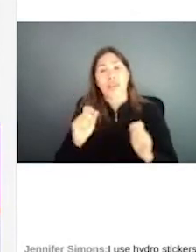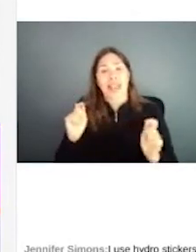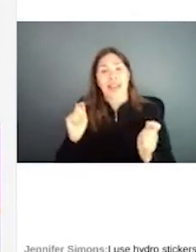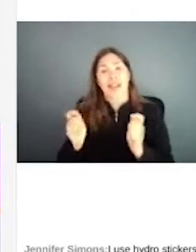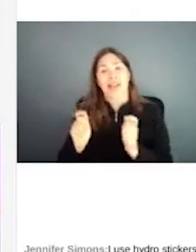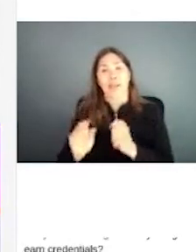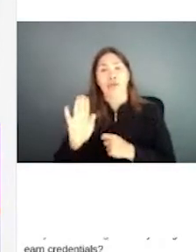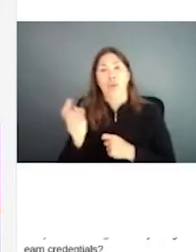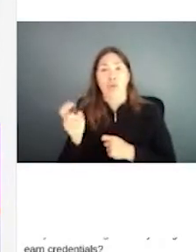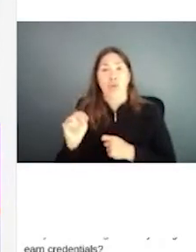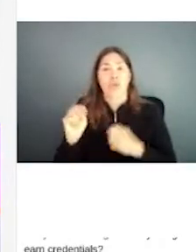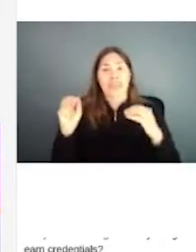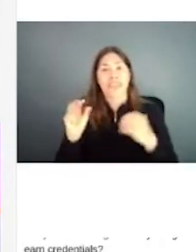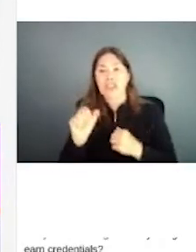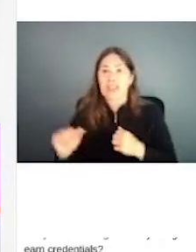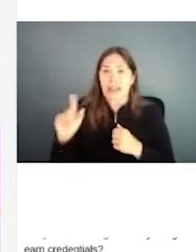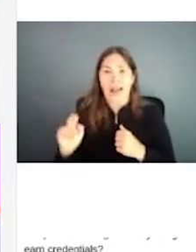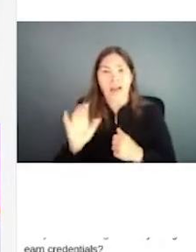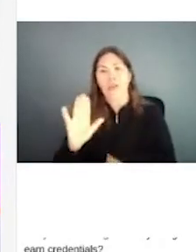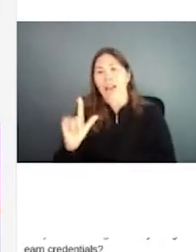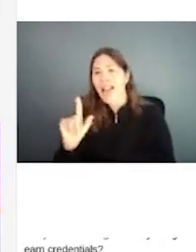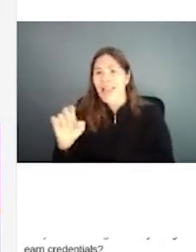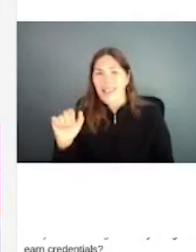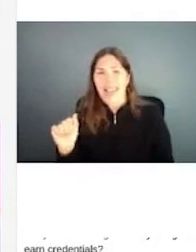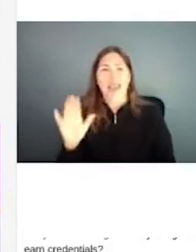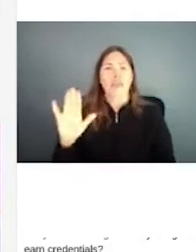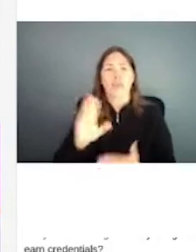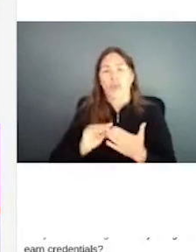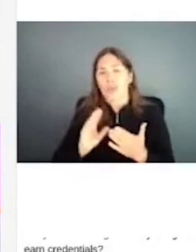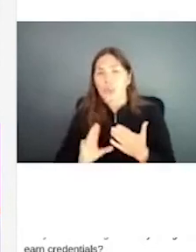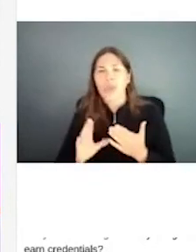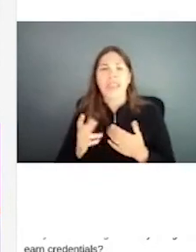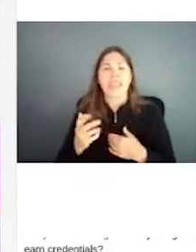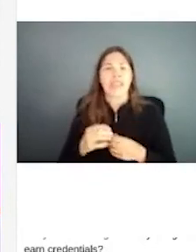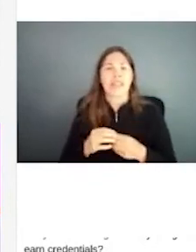your teaching style, your LEA, your students. And